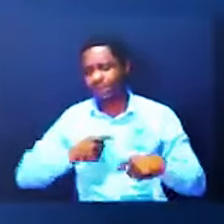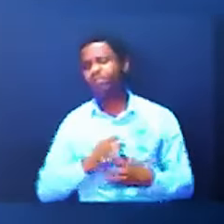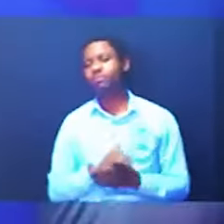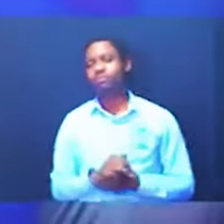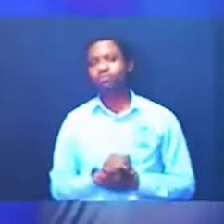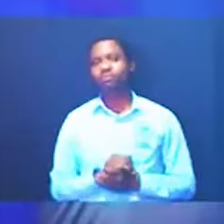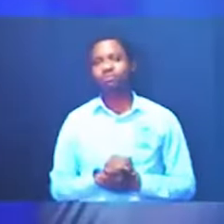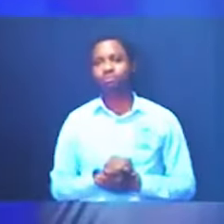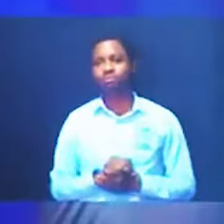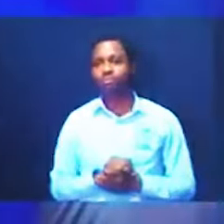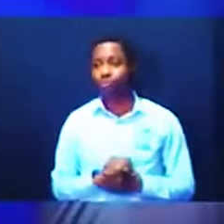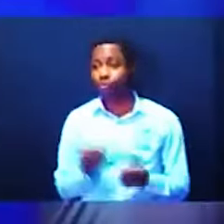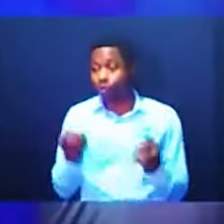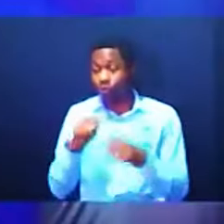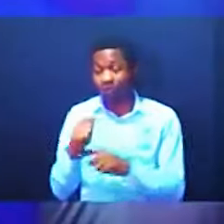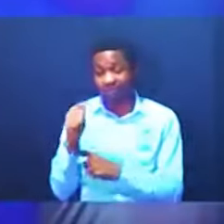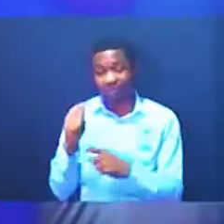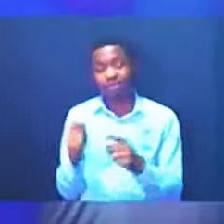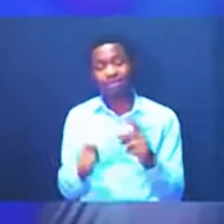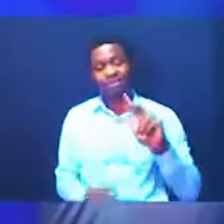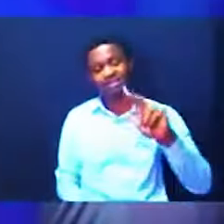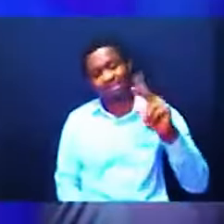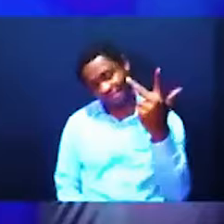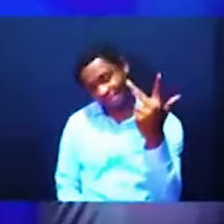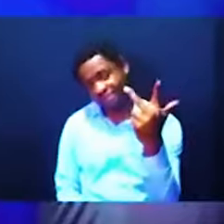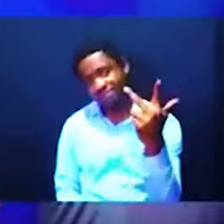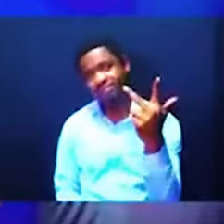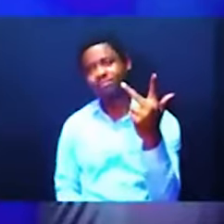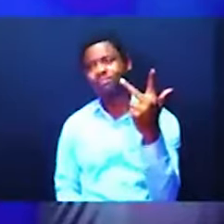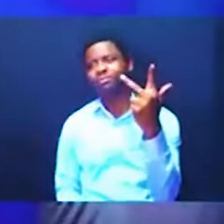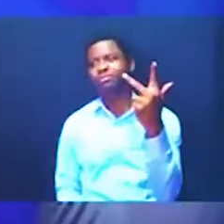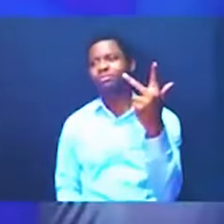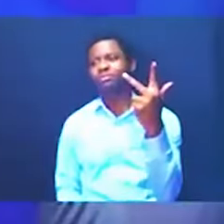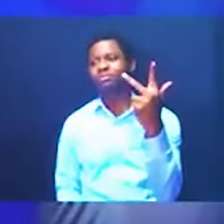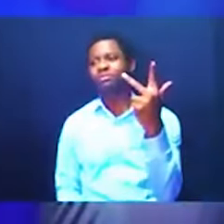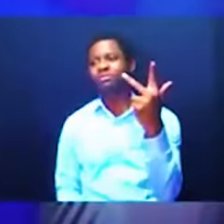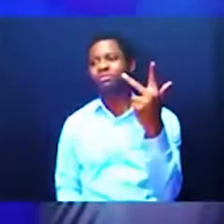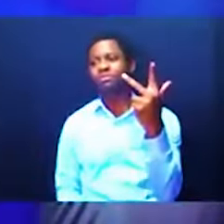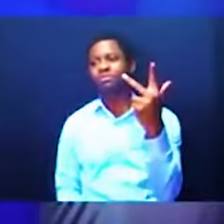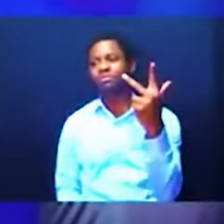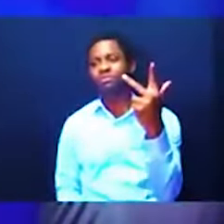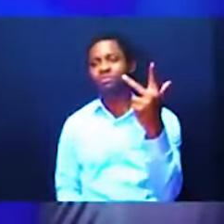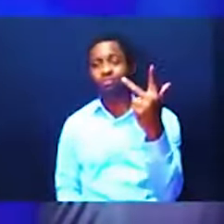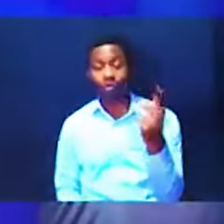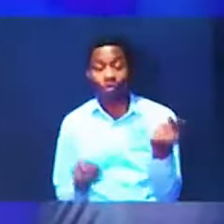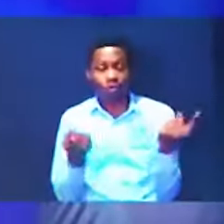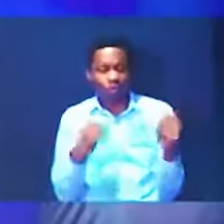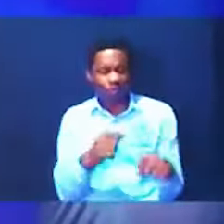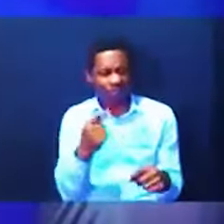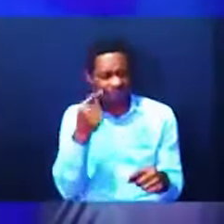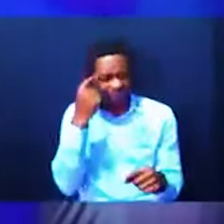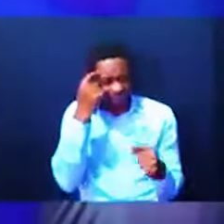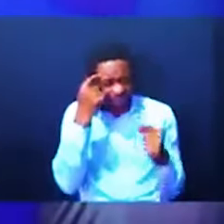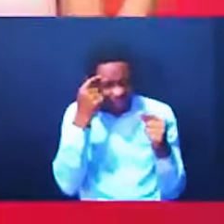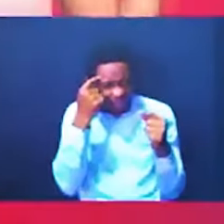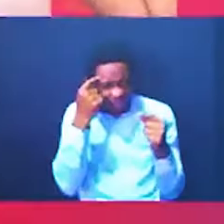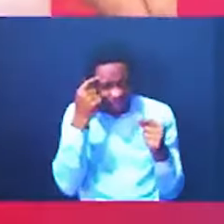When you think about that person, number three, your feelings are negative.